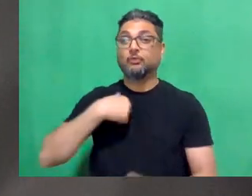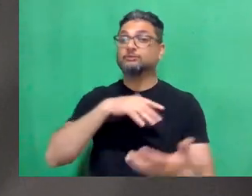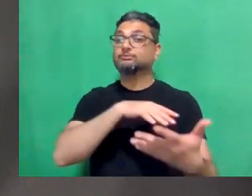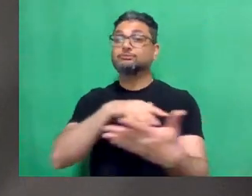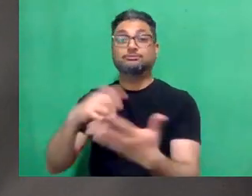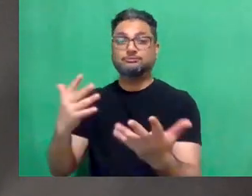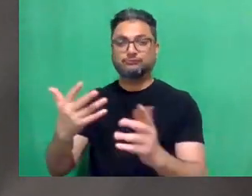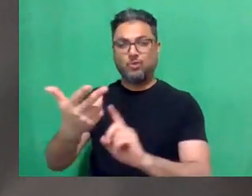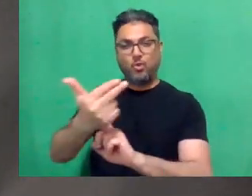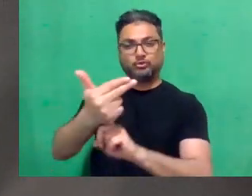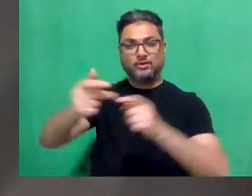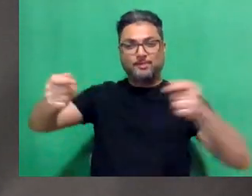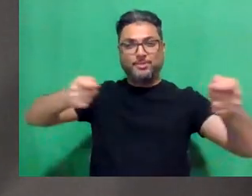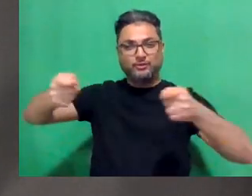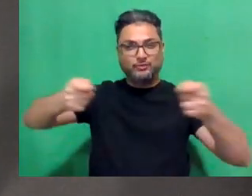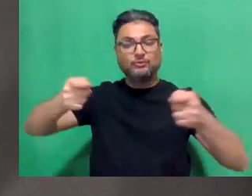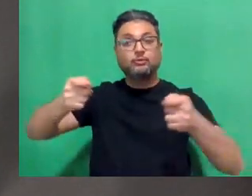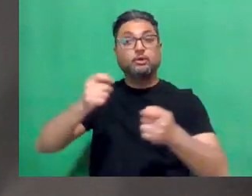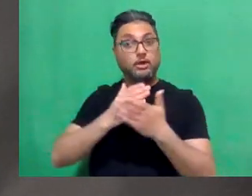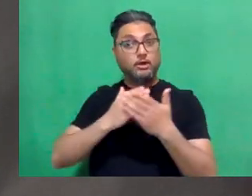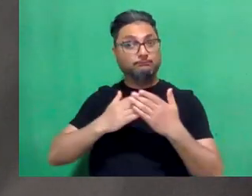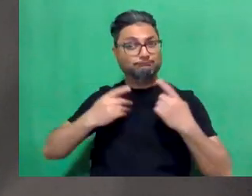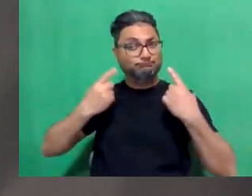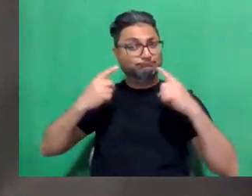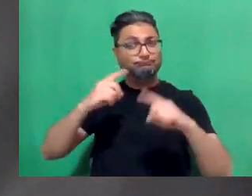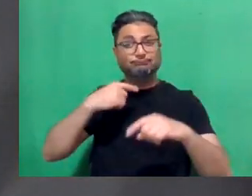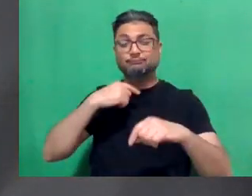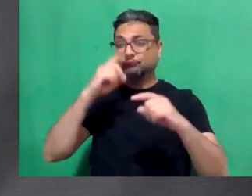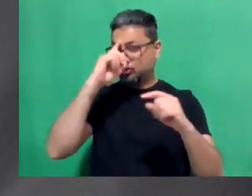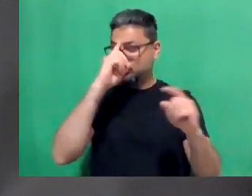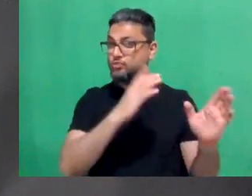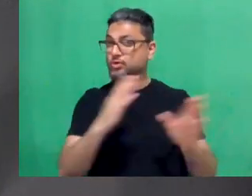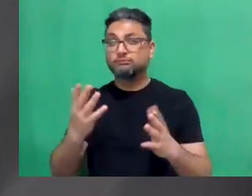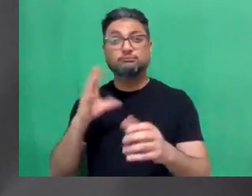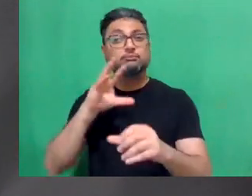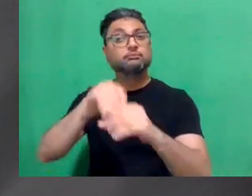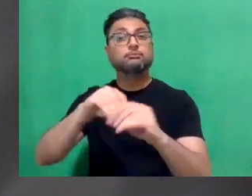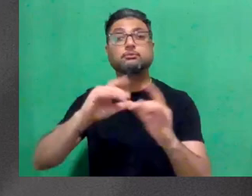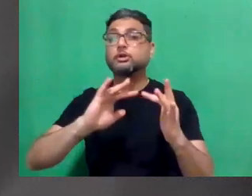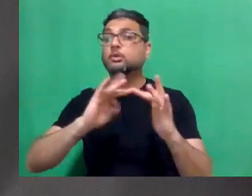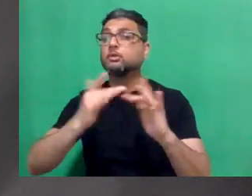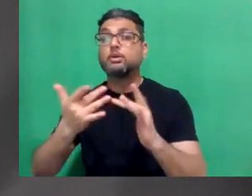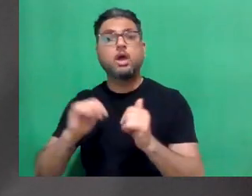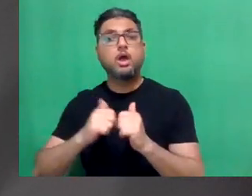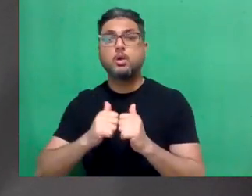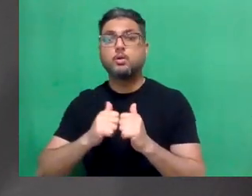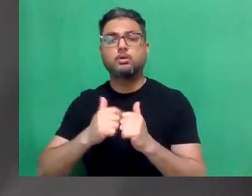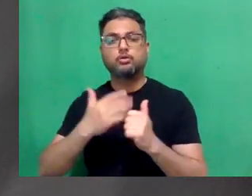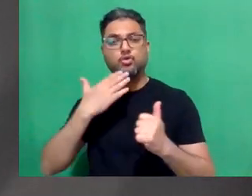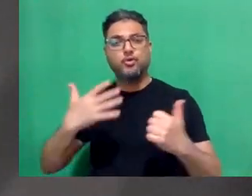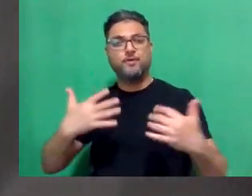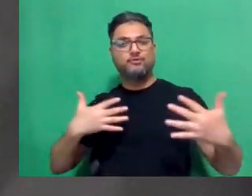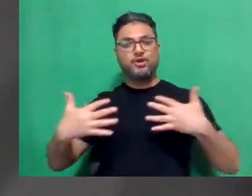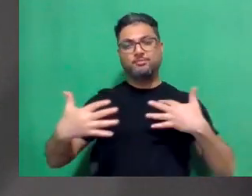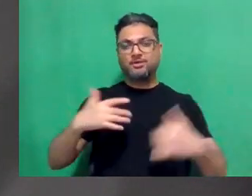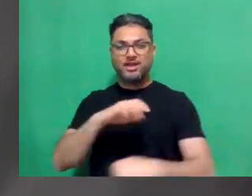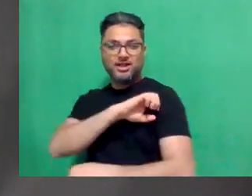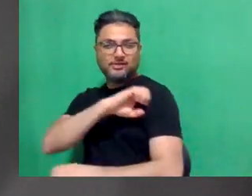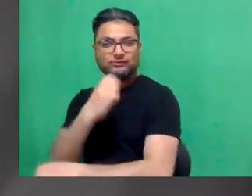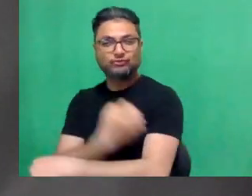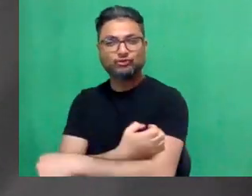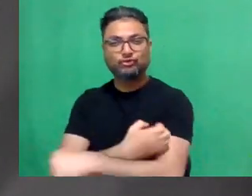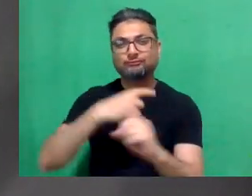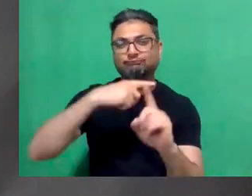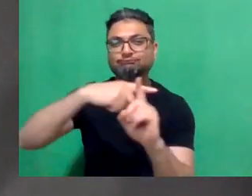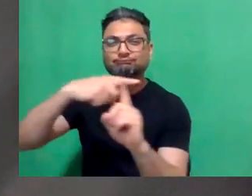I come up with myself with attending online class is starting my day with good vibes and good energy. I get ready for